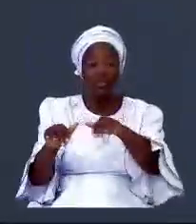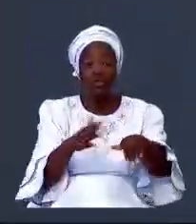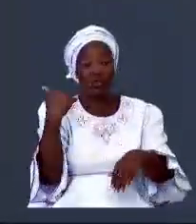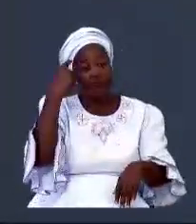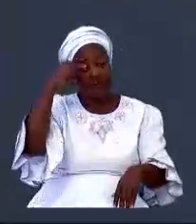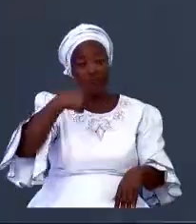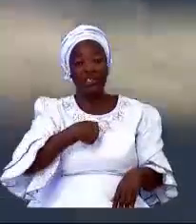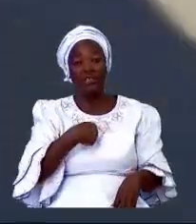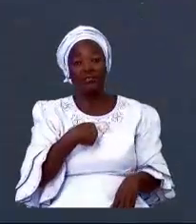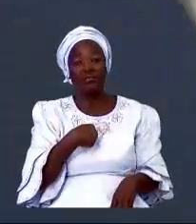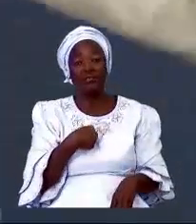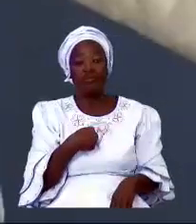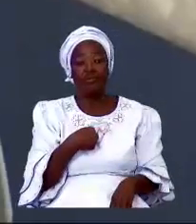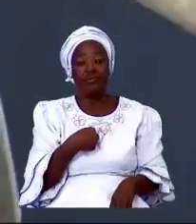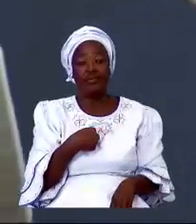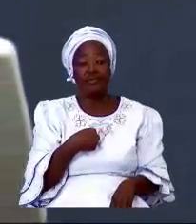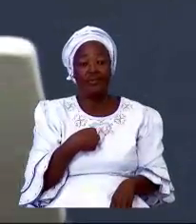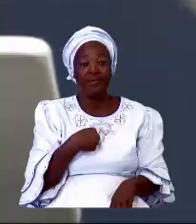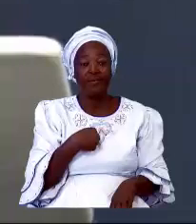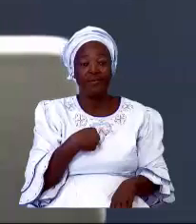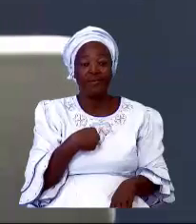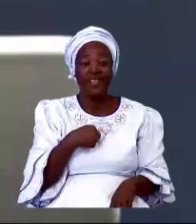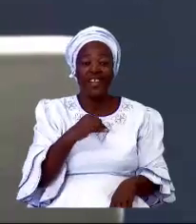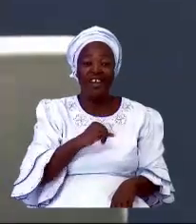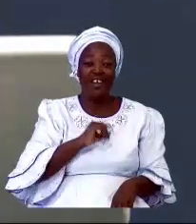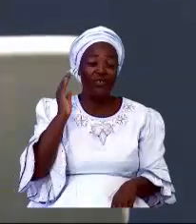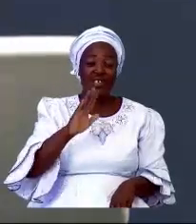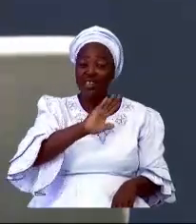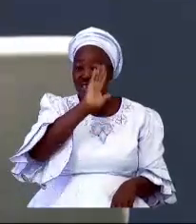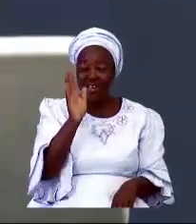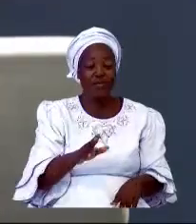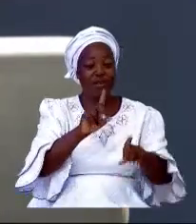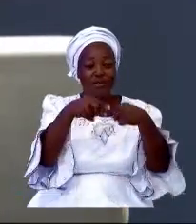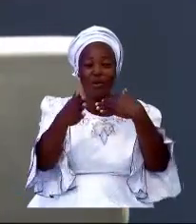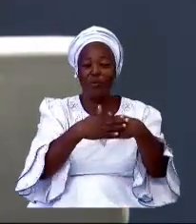When I remember what God has done for me,